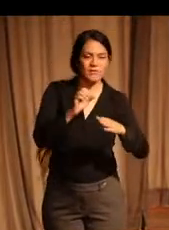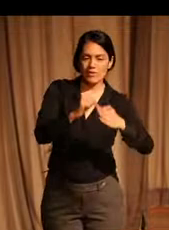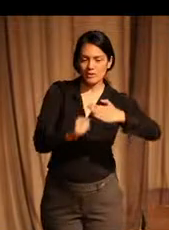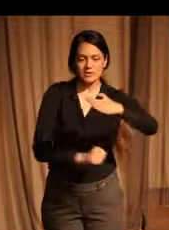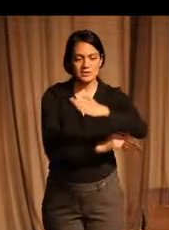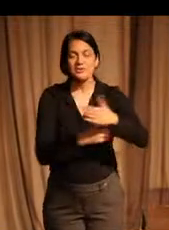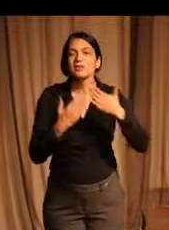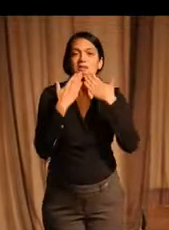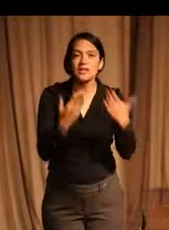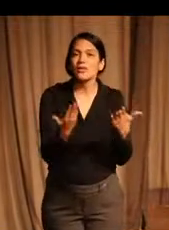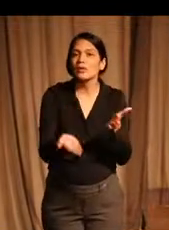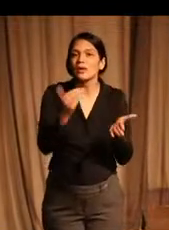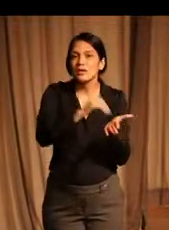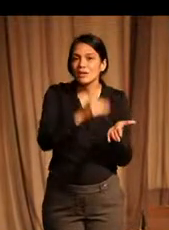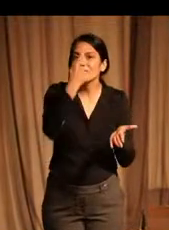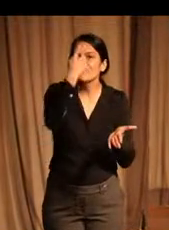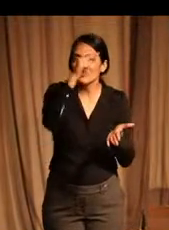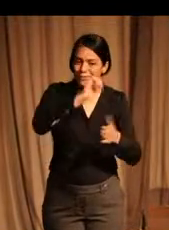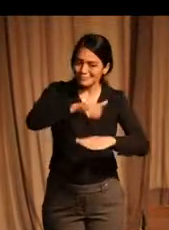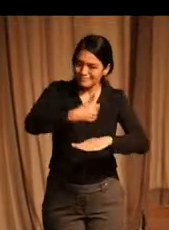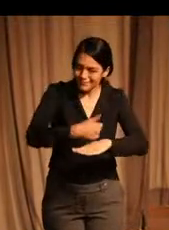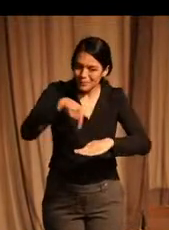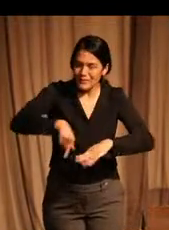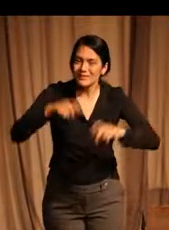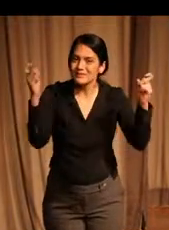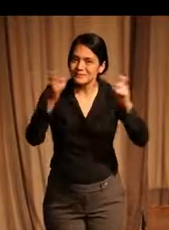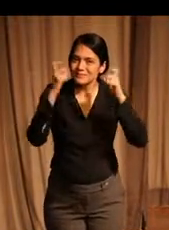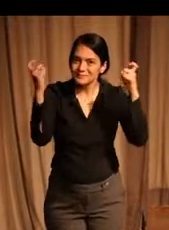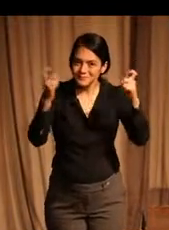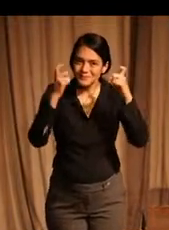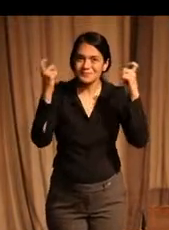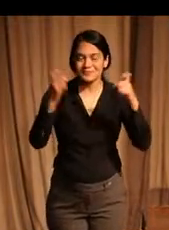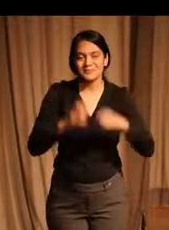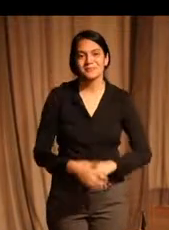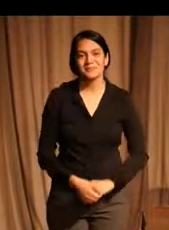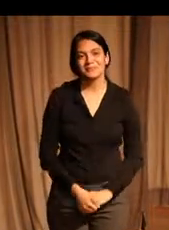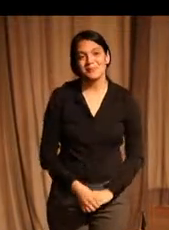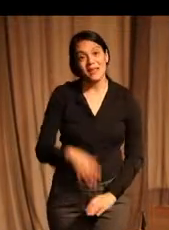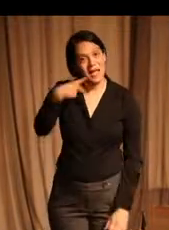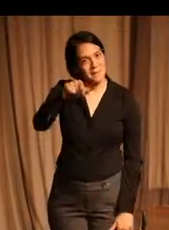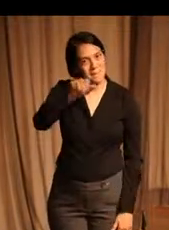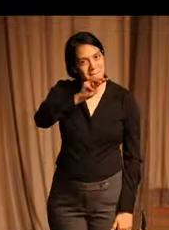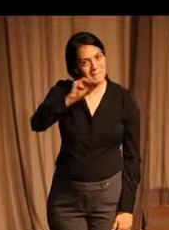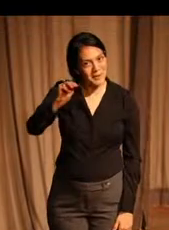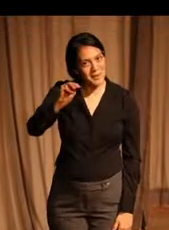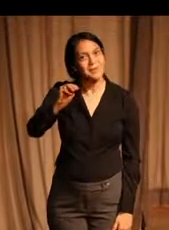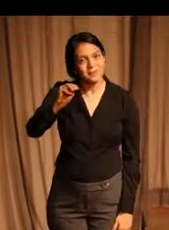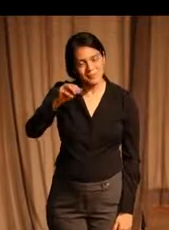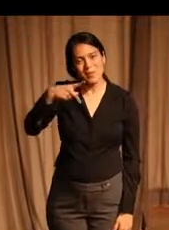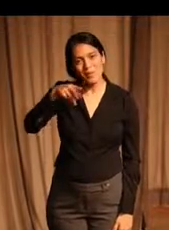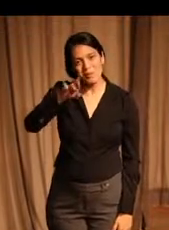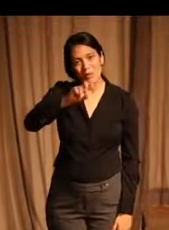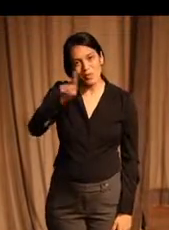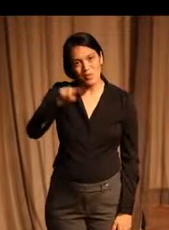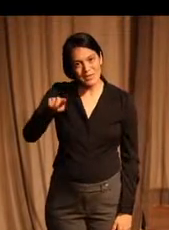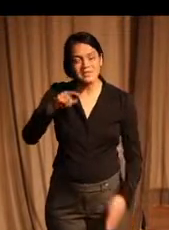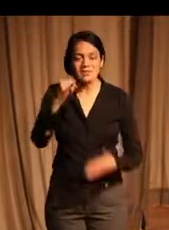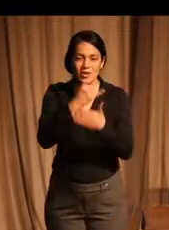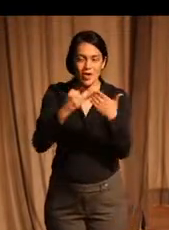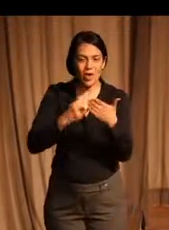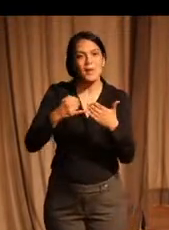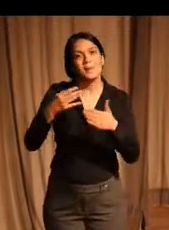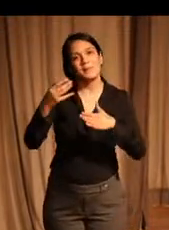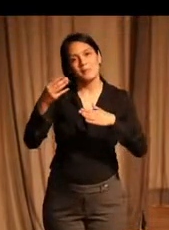the festival. Further, this conversation wouldn't be possible without our generous partners here at the Perez Art Museum Miami, and as well as support from